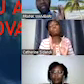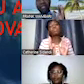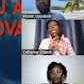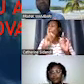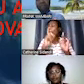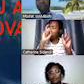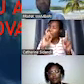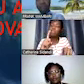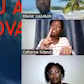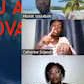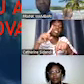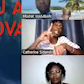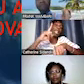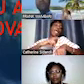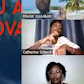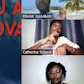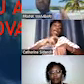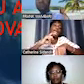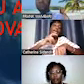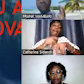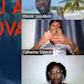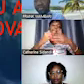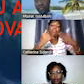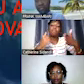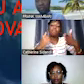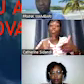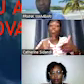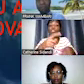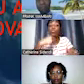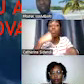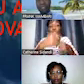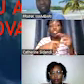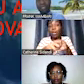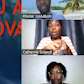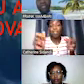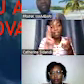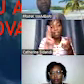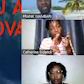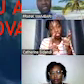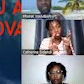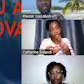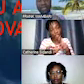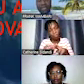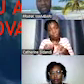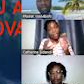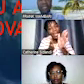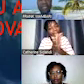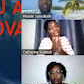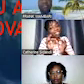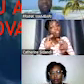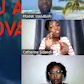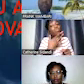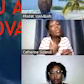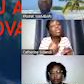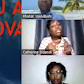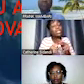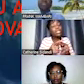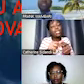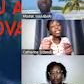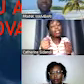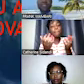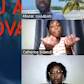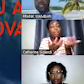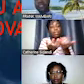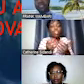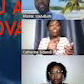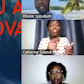time before you move to another relationship. And if you're going to start another business, do not just go start